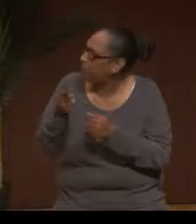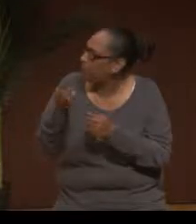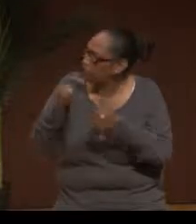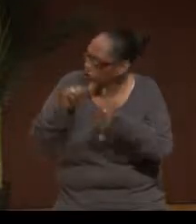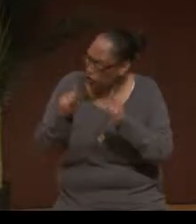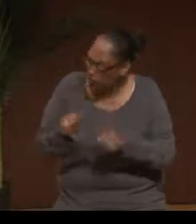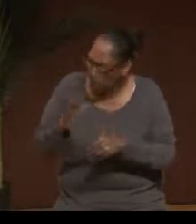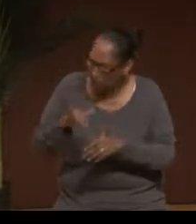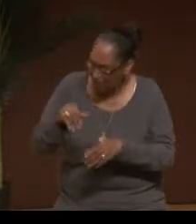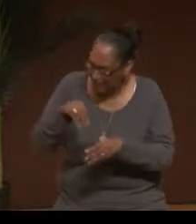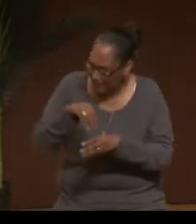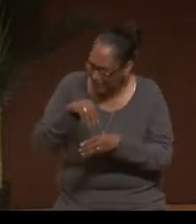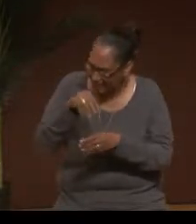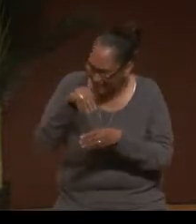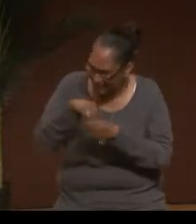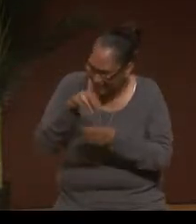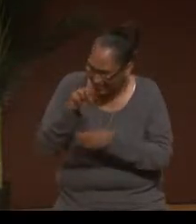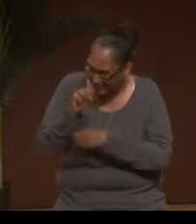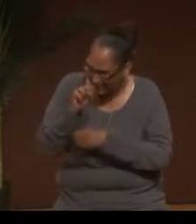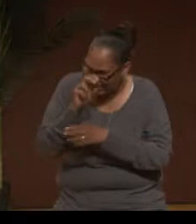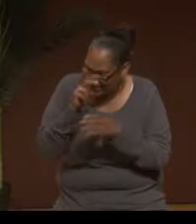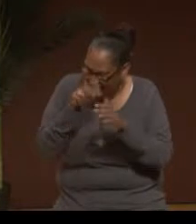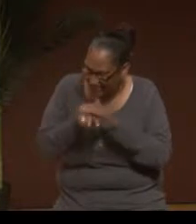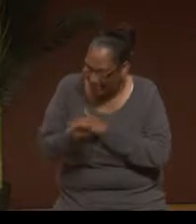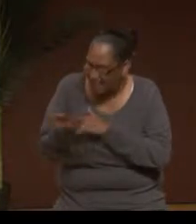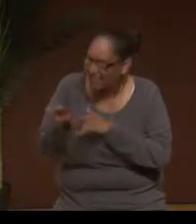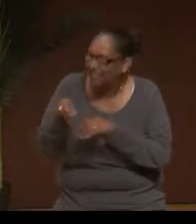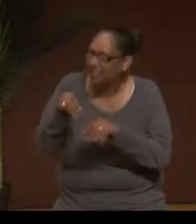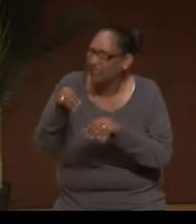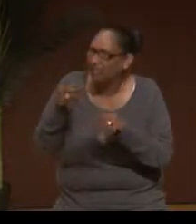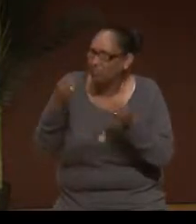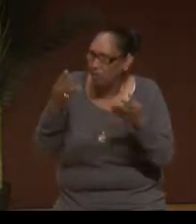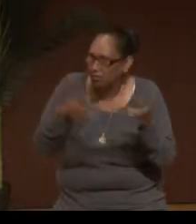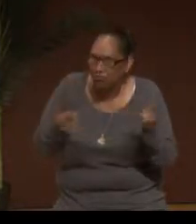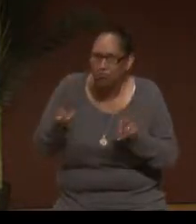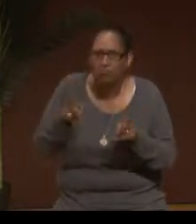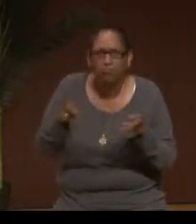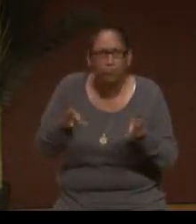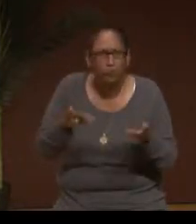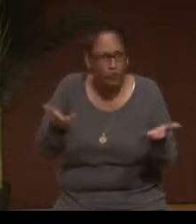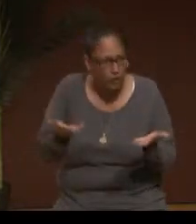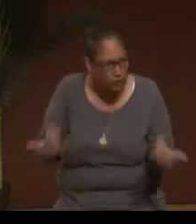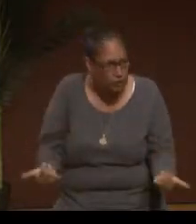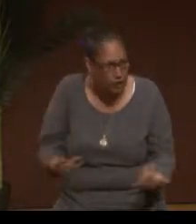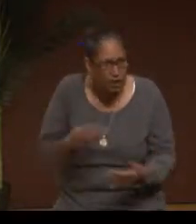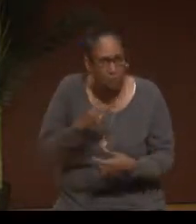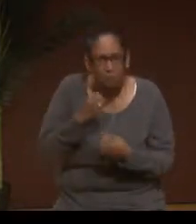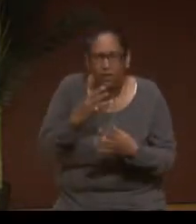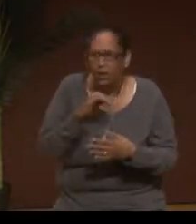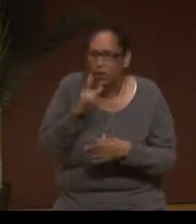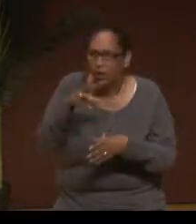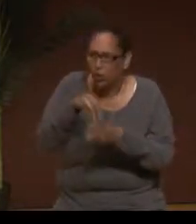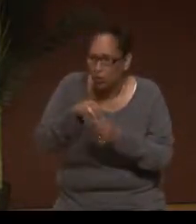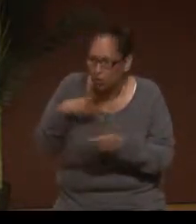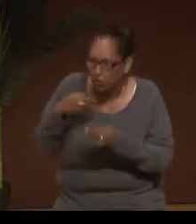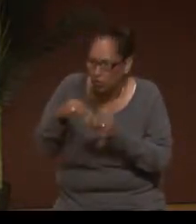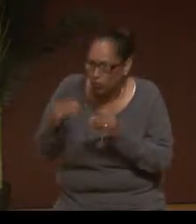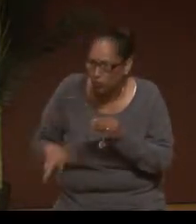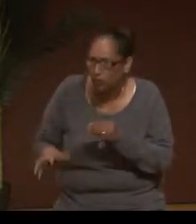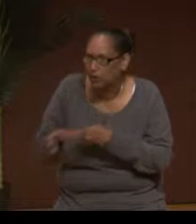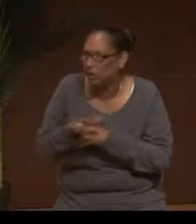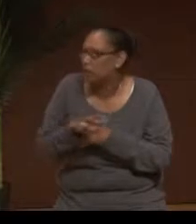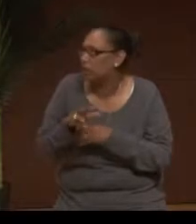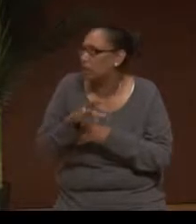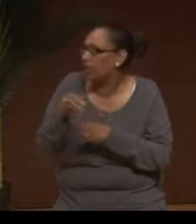by insights from many colleagues, some of whom are here today, many of whom are not, including my students and including members of the